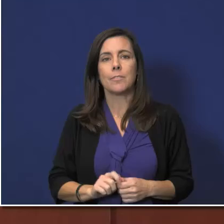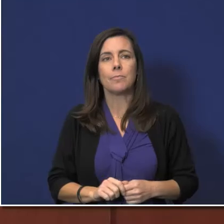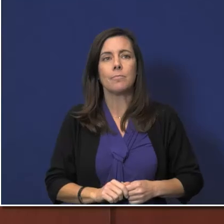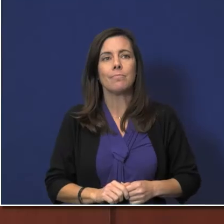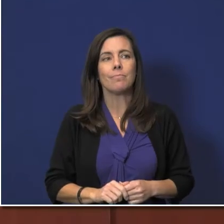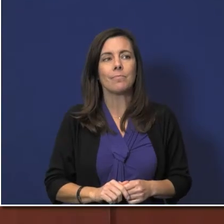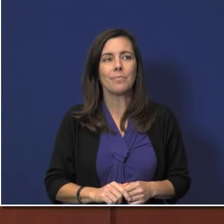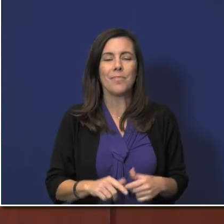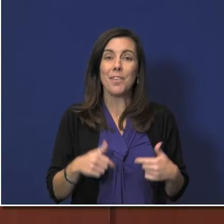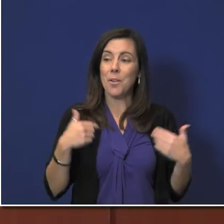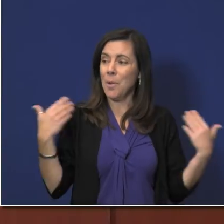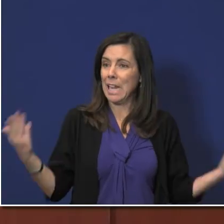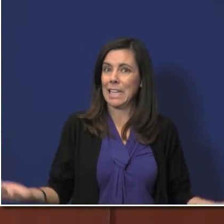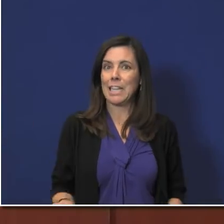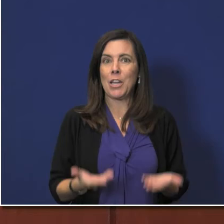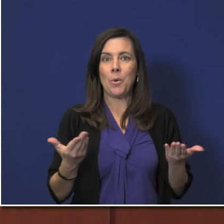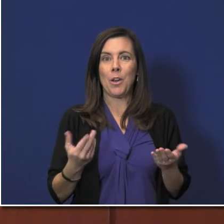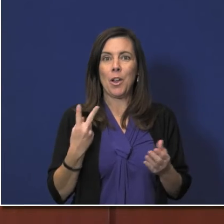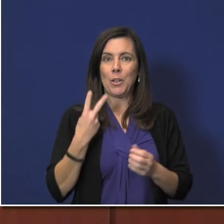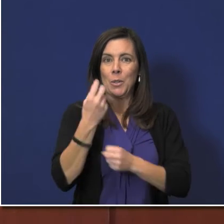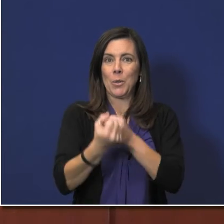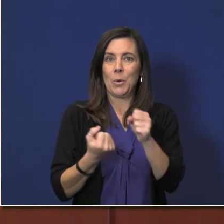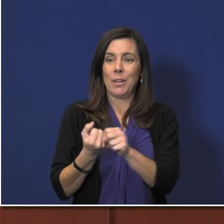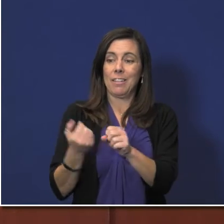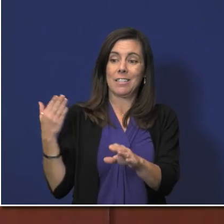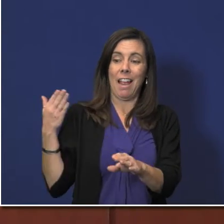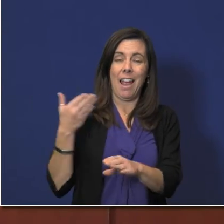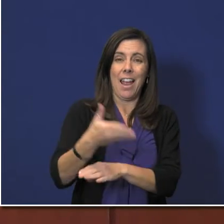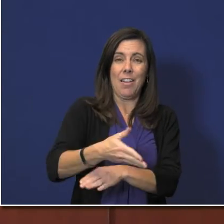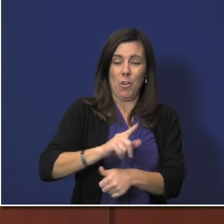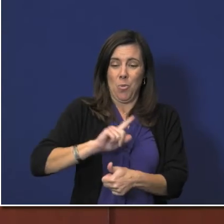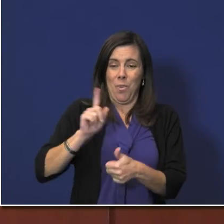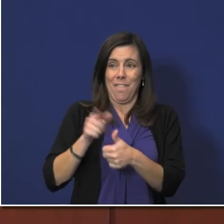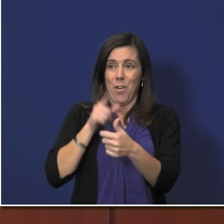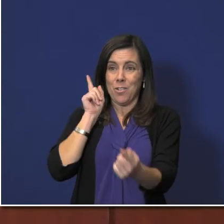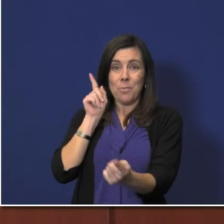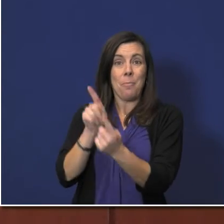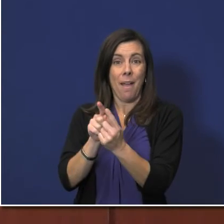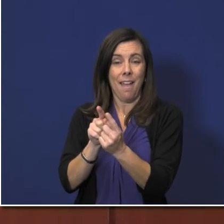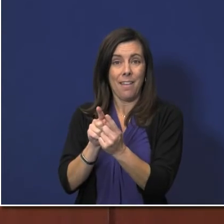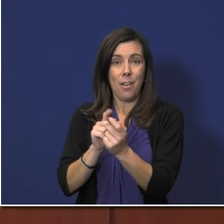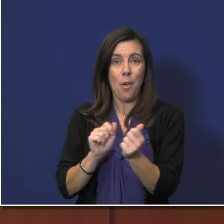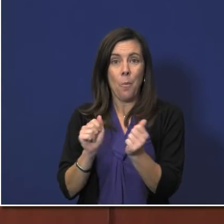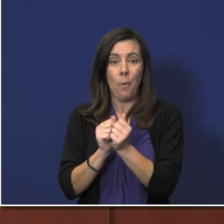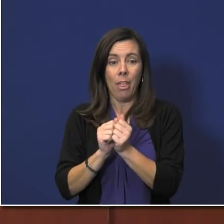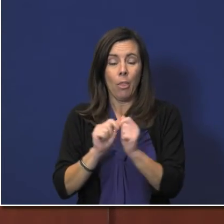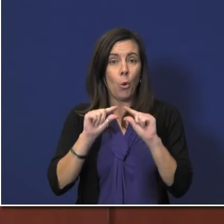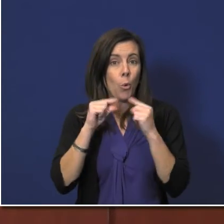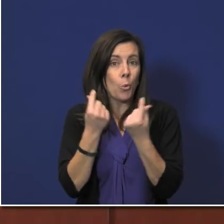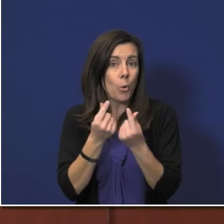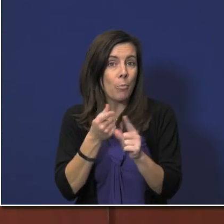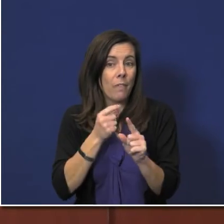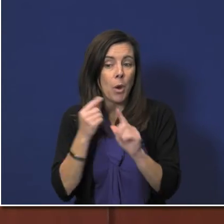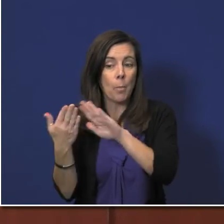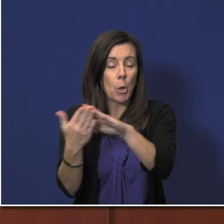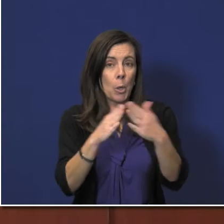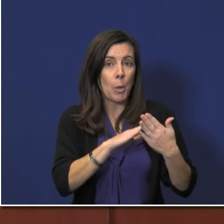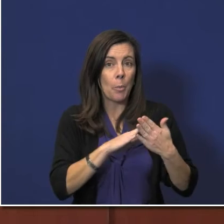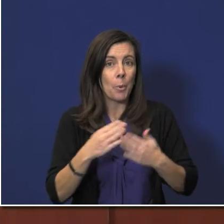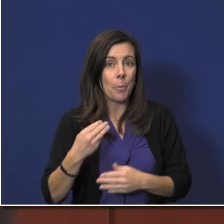Well, here we are, 2 years after we first met with a community group, 50 community